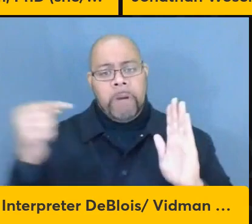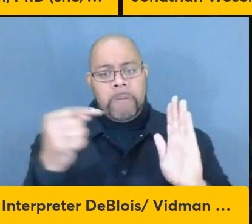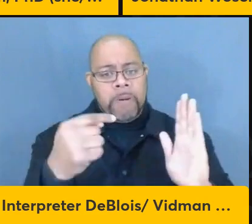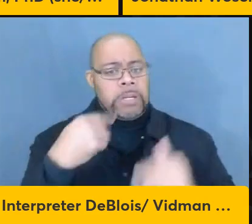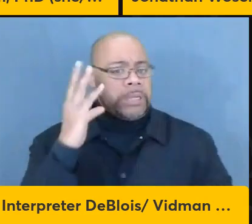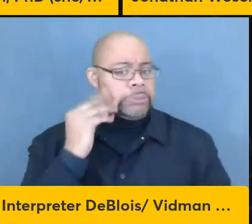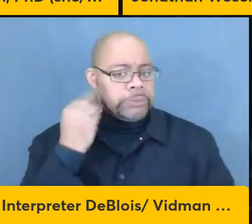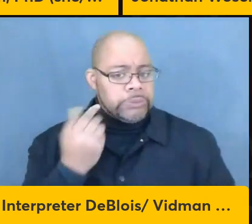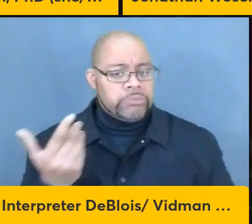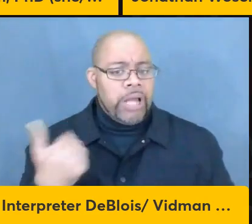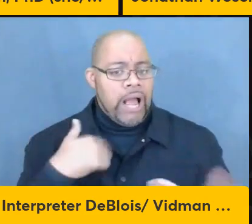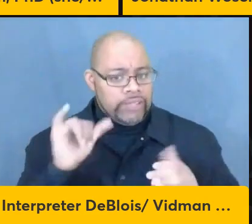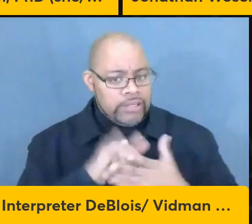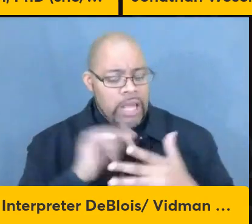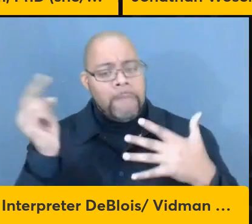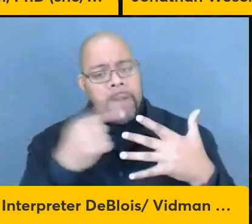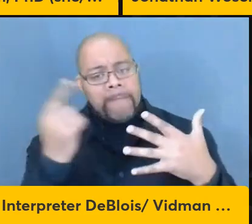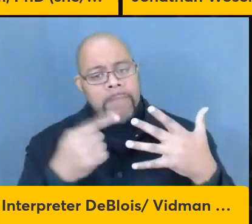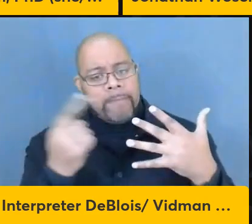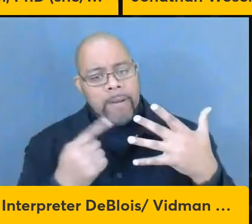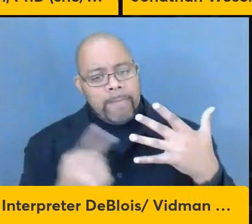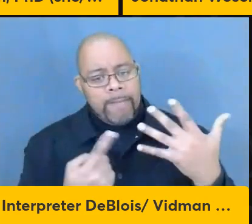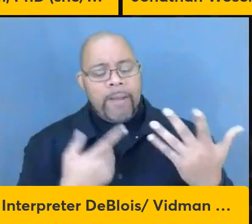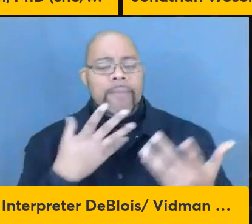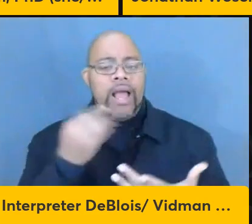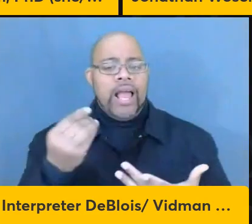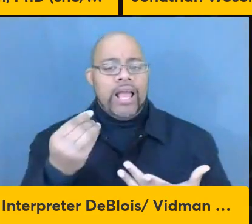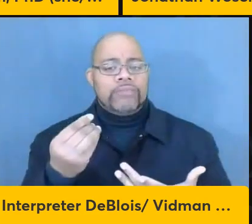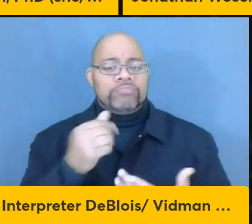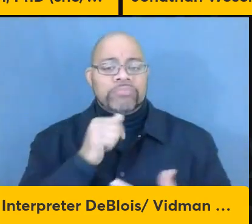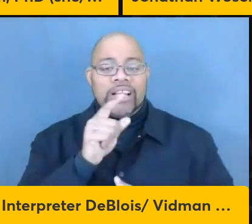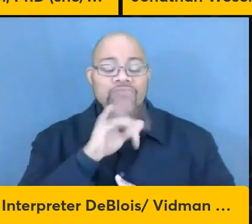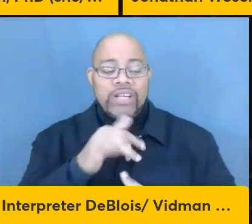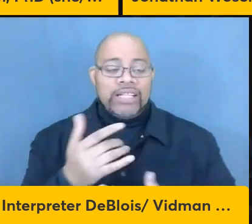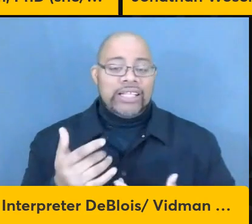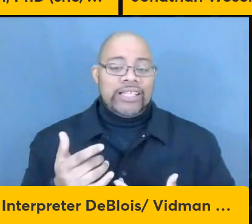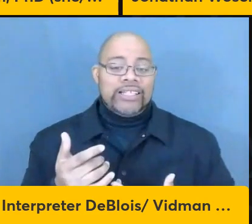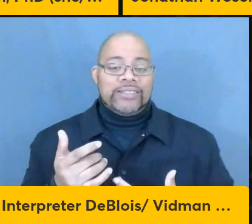say, I've done this, I've done that. I know it's not necessarily